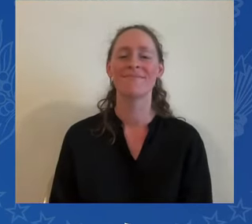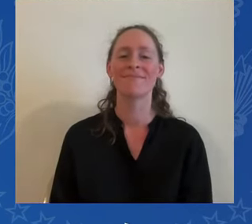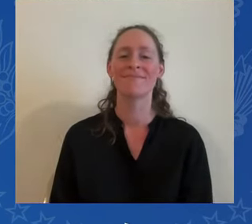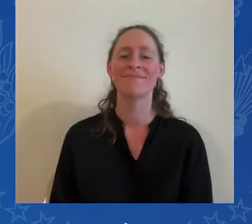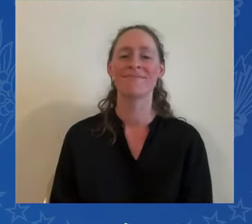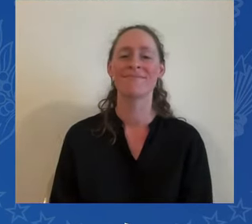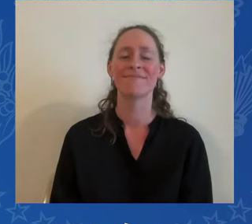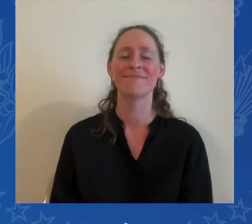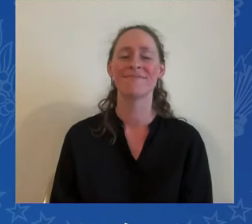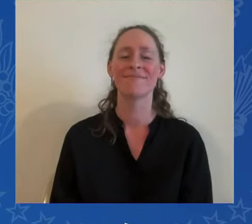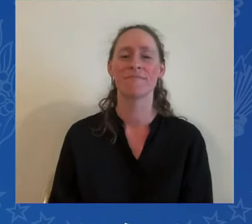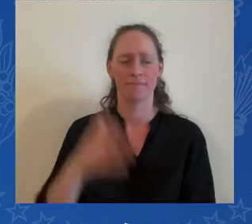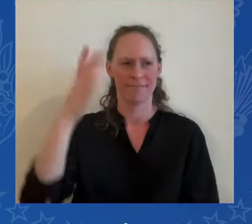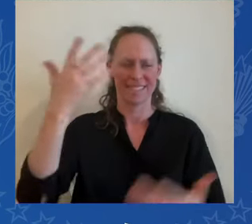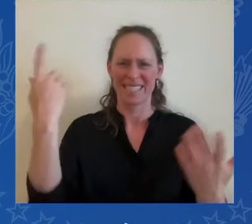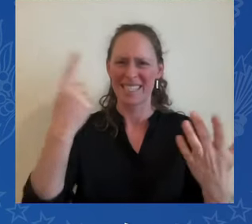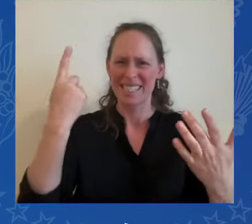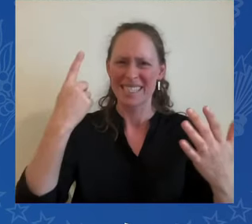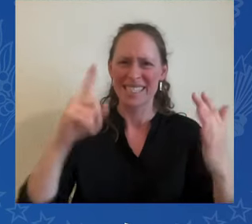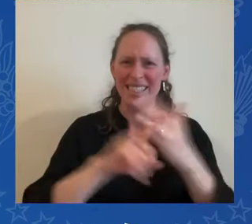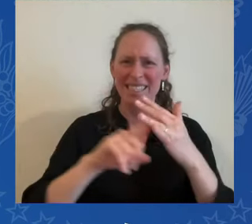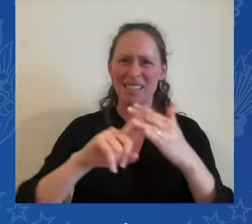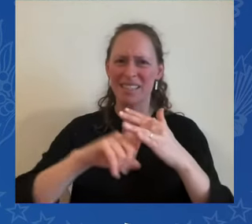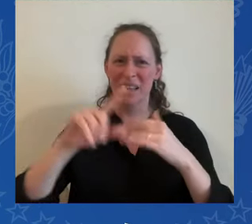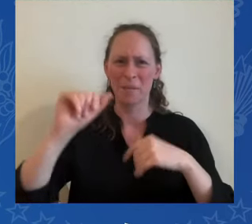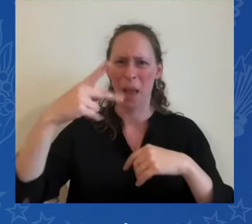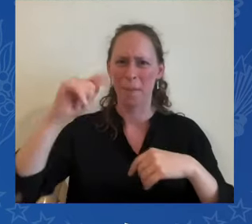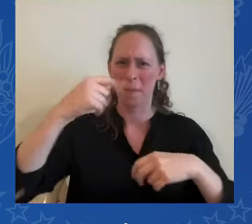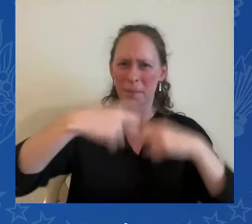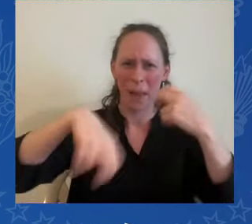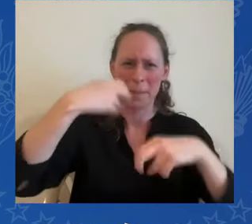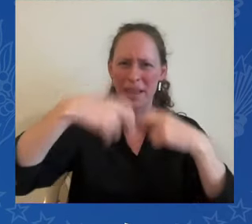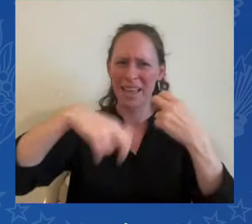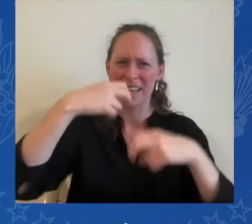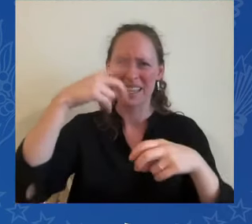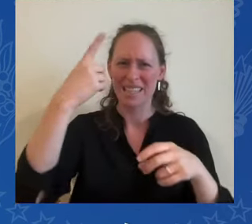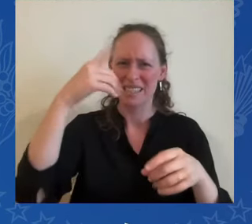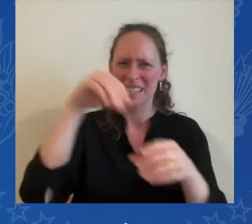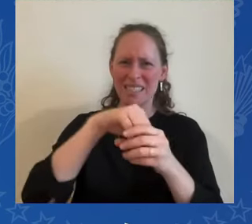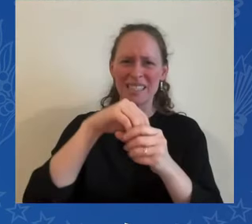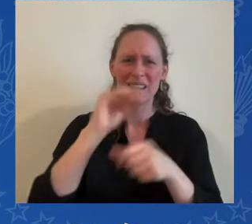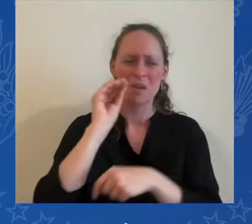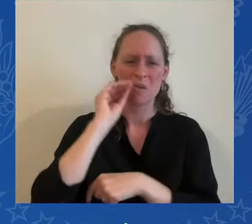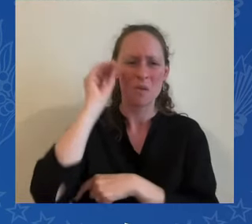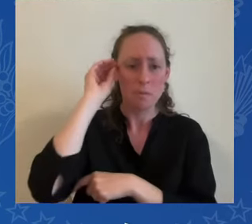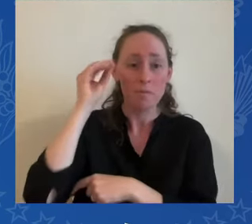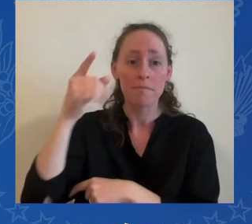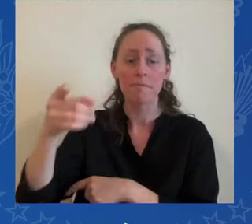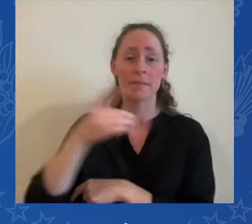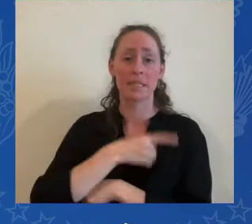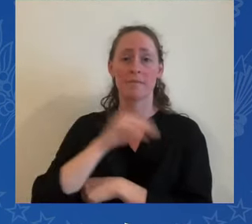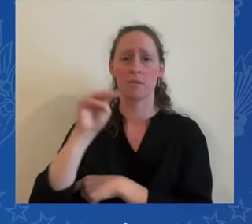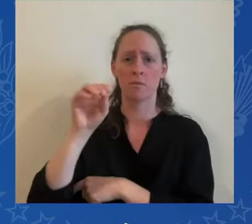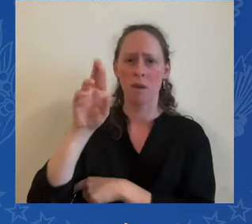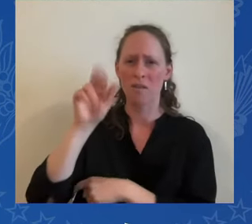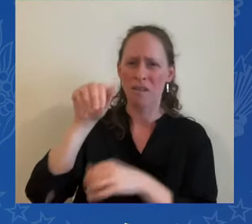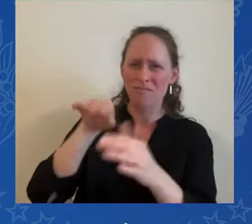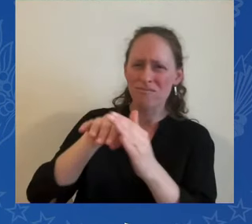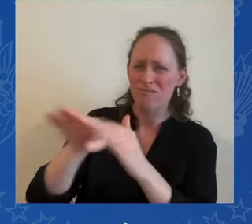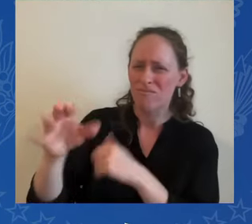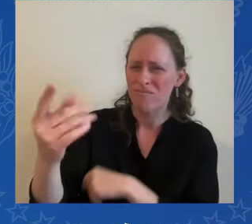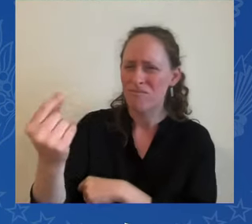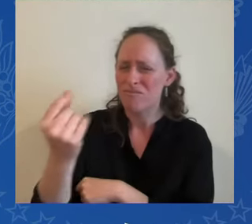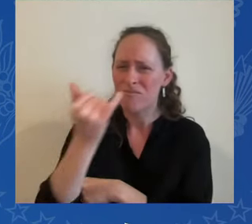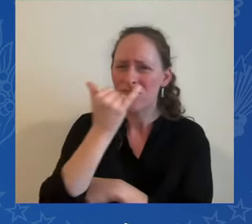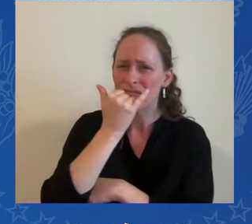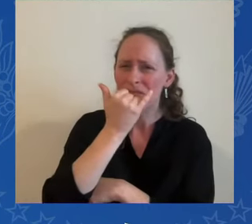man. Detective Sulan, then still a rookie, was assigned to observe as more experienced